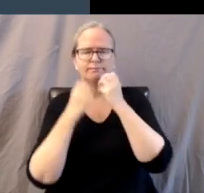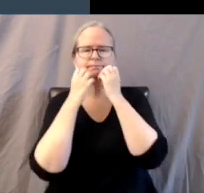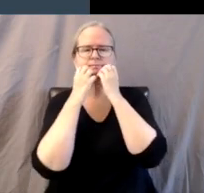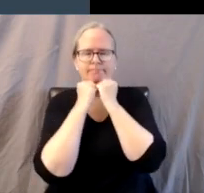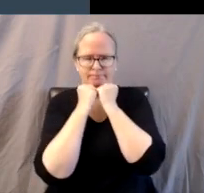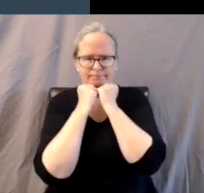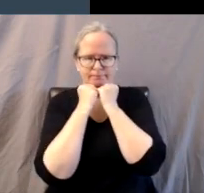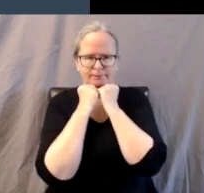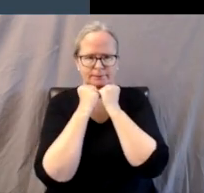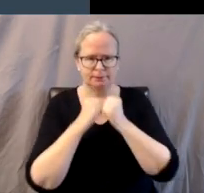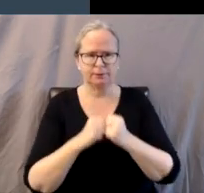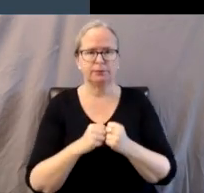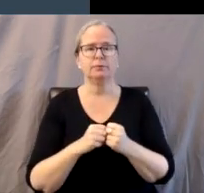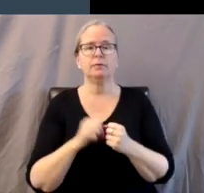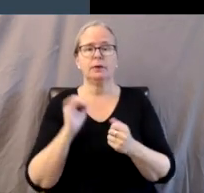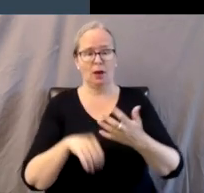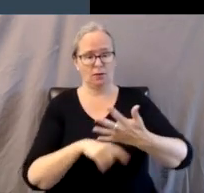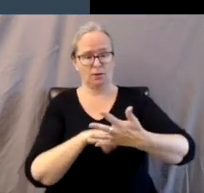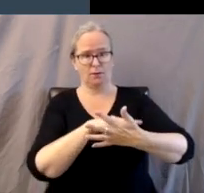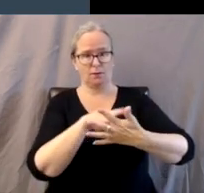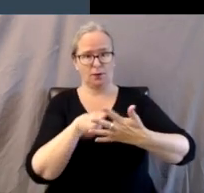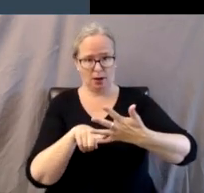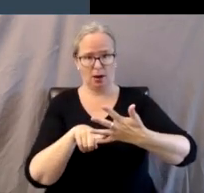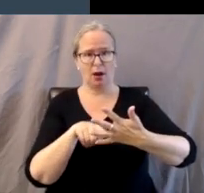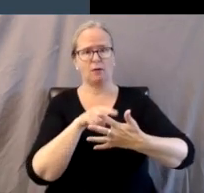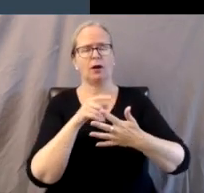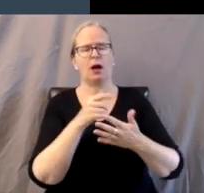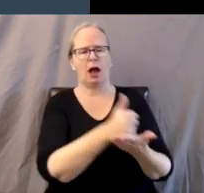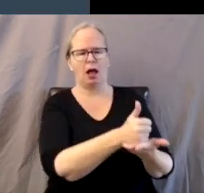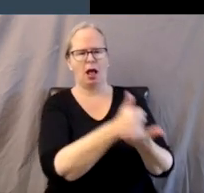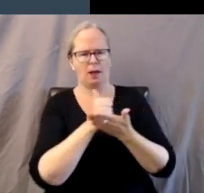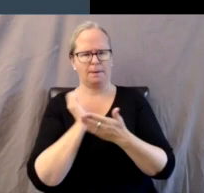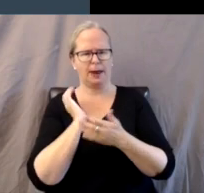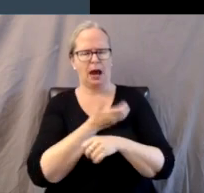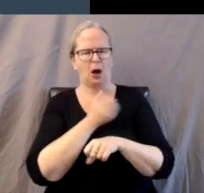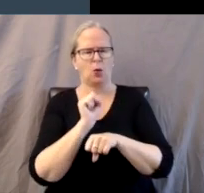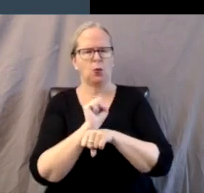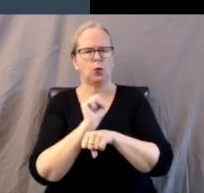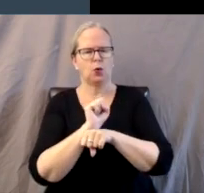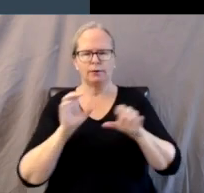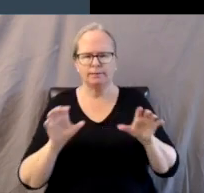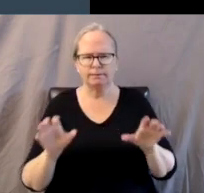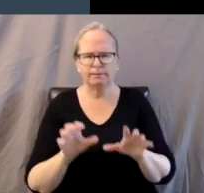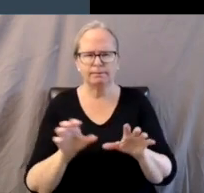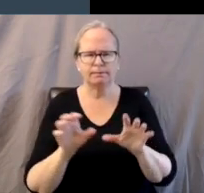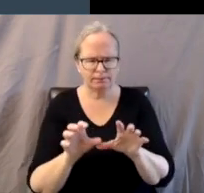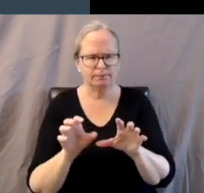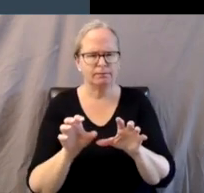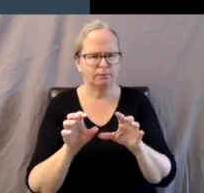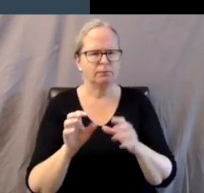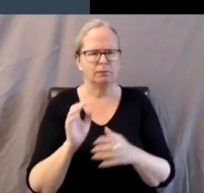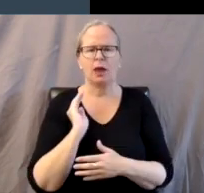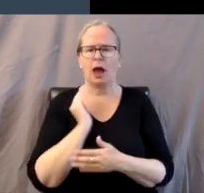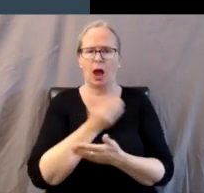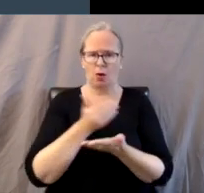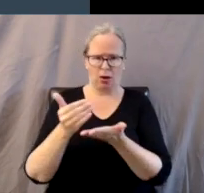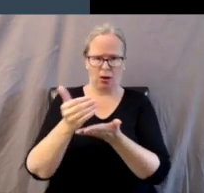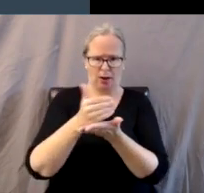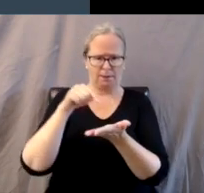that help us kind of shape what we want a universal basic income to be. So our